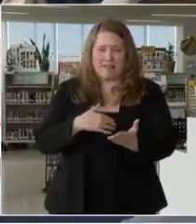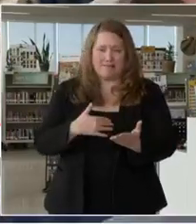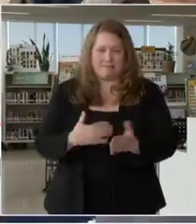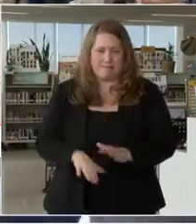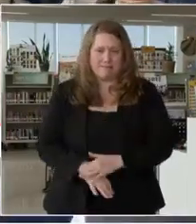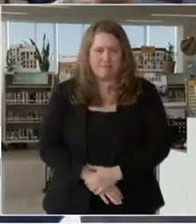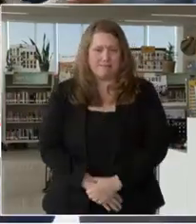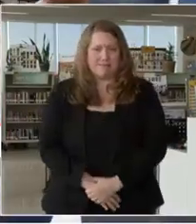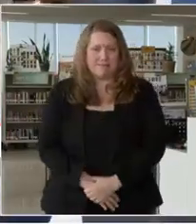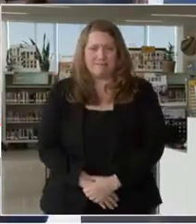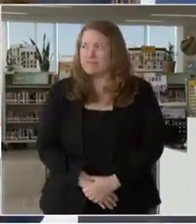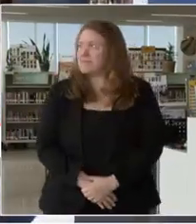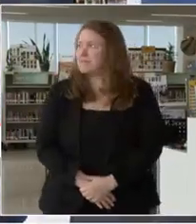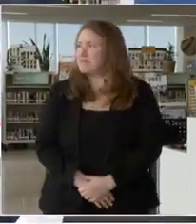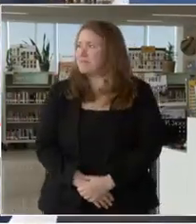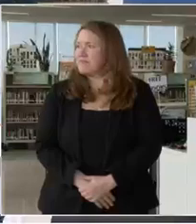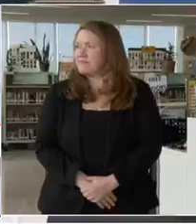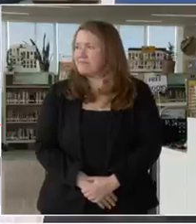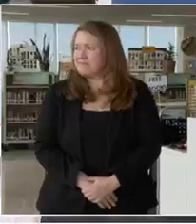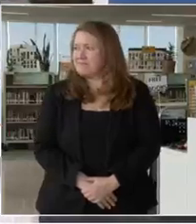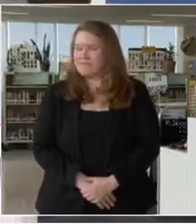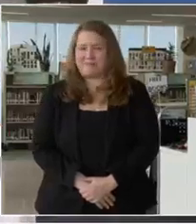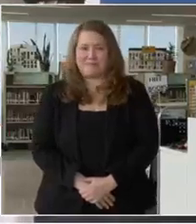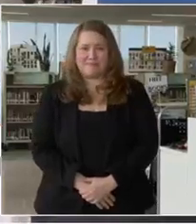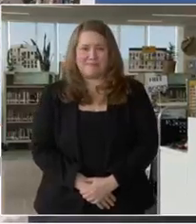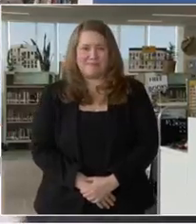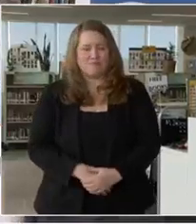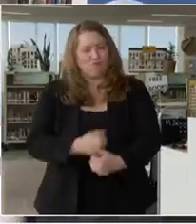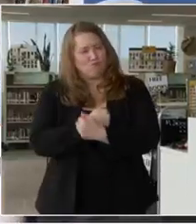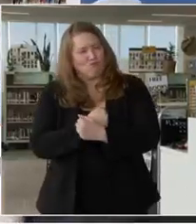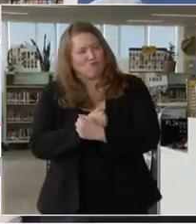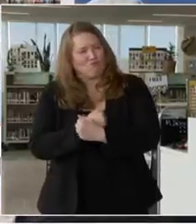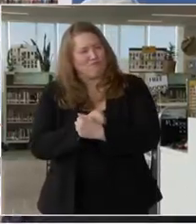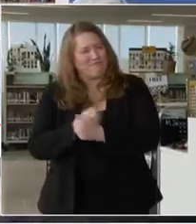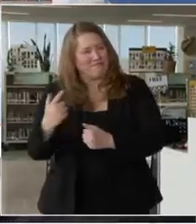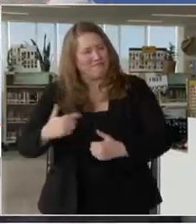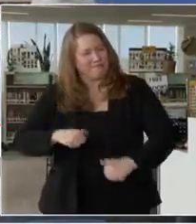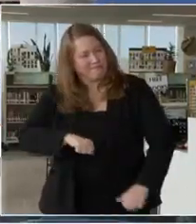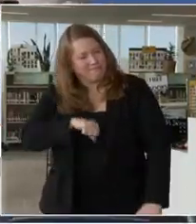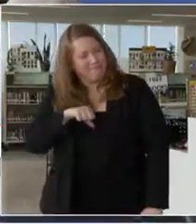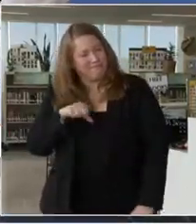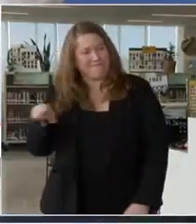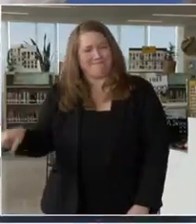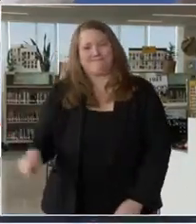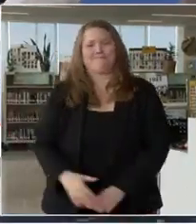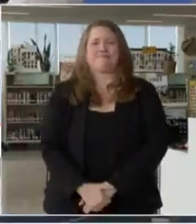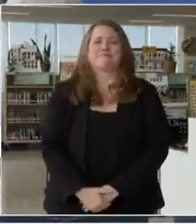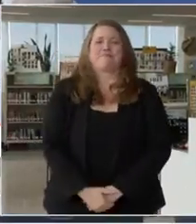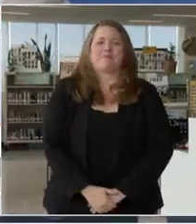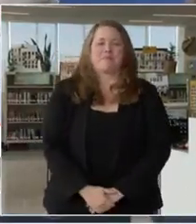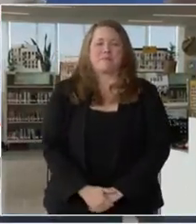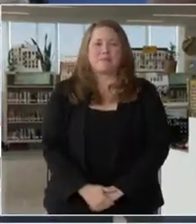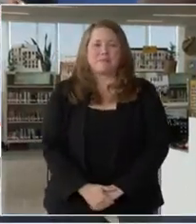Proud of you, man. Thank you. Welcome, my dear.